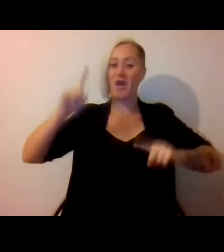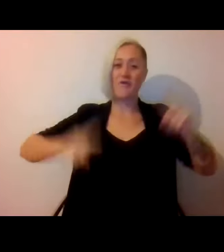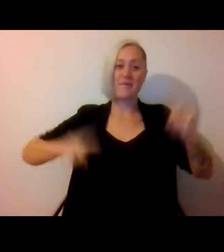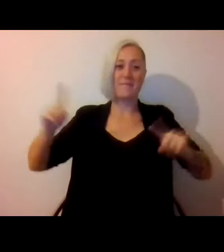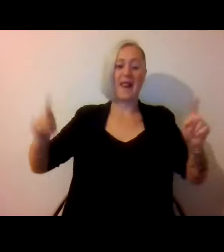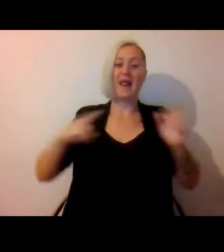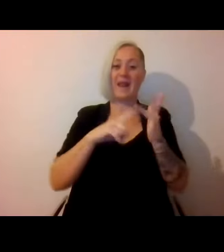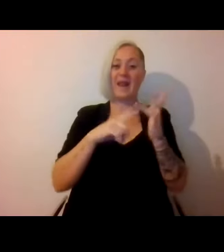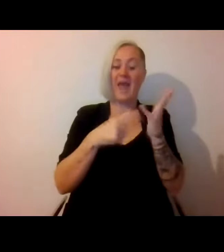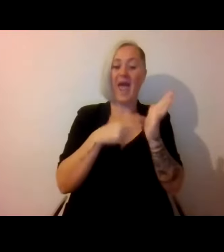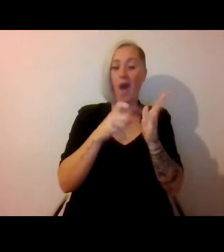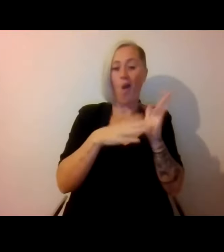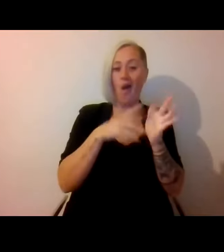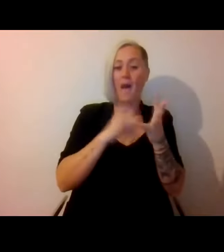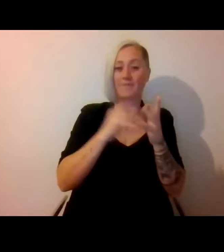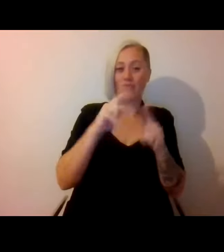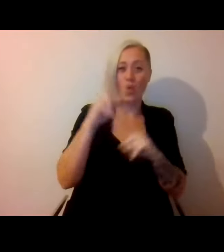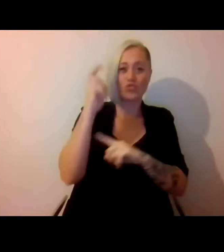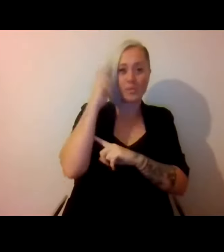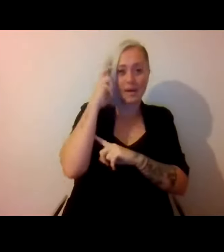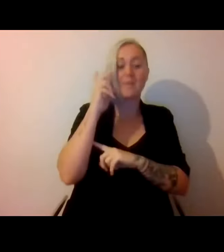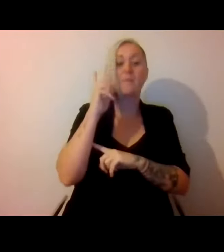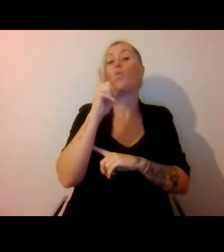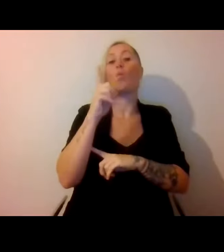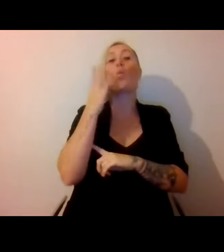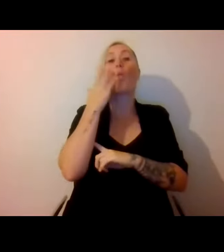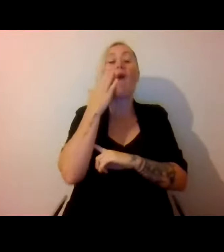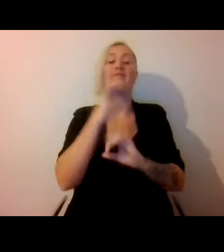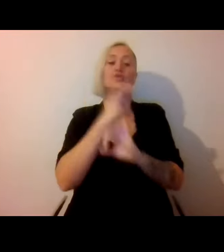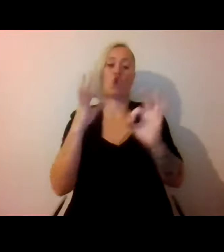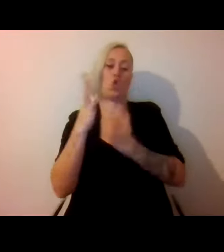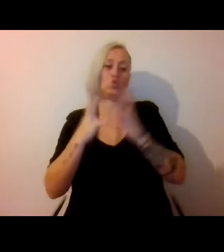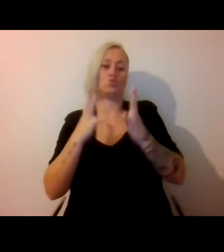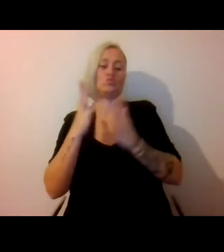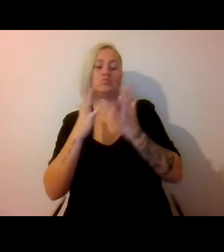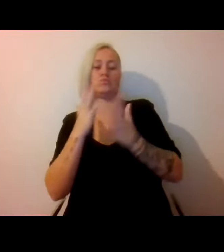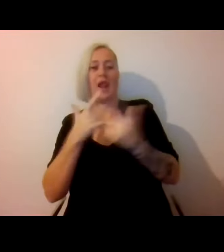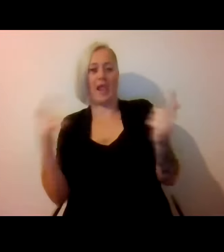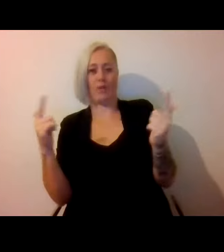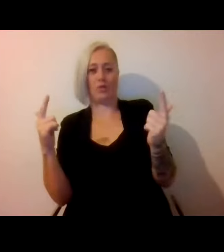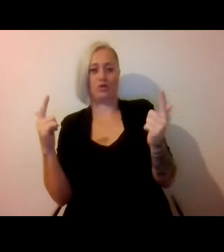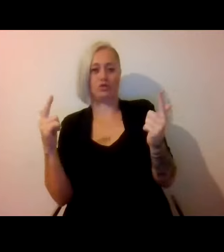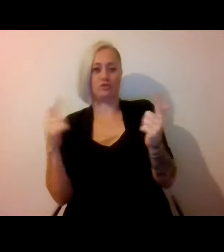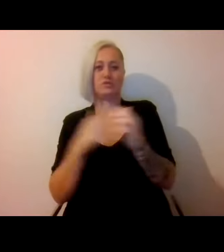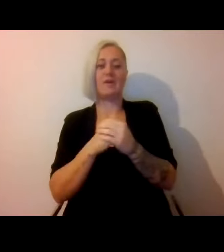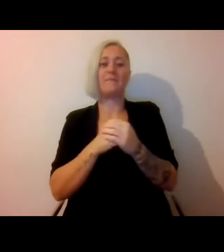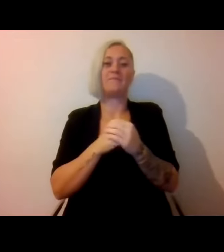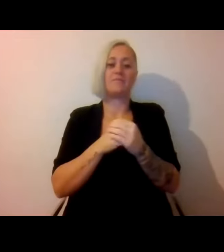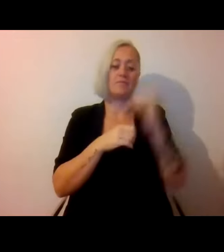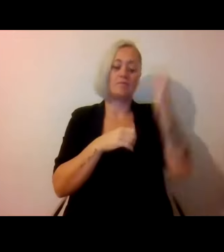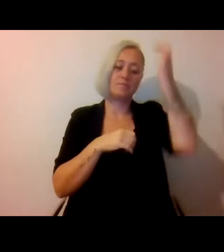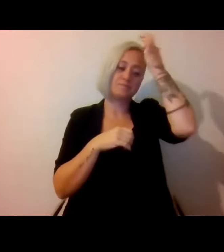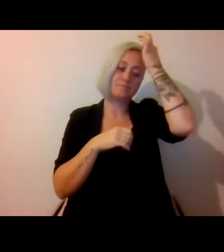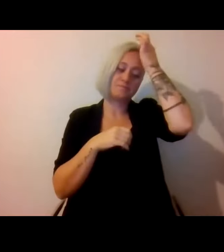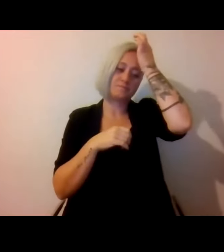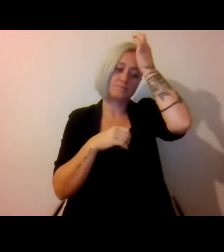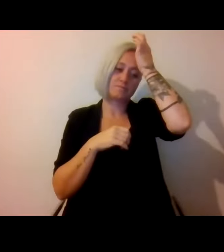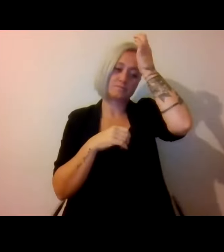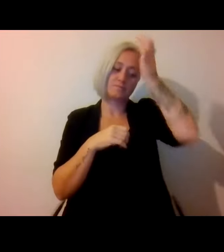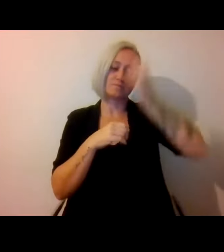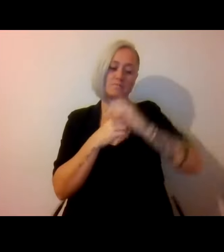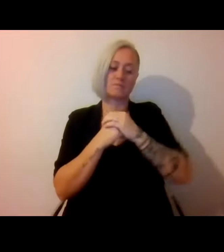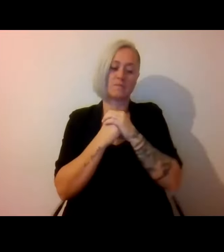outcomes when sign language is not used, and there is minimal predictive knowledge of who might and who might